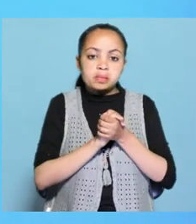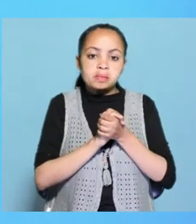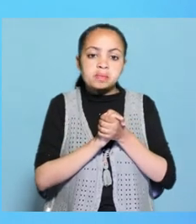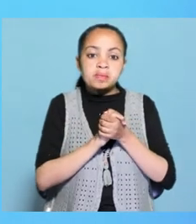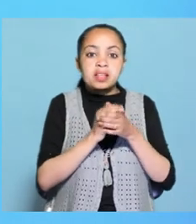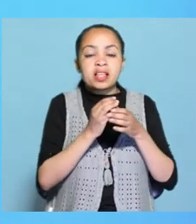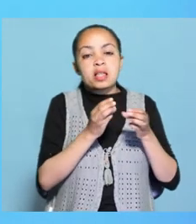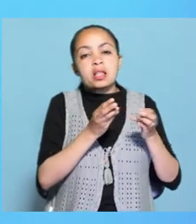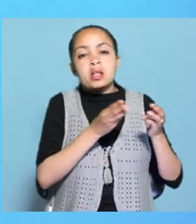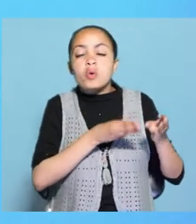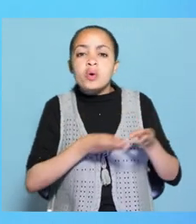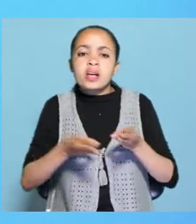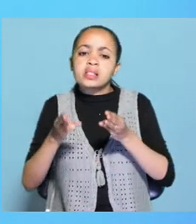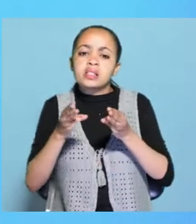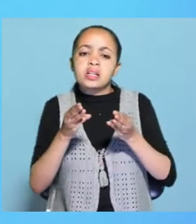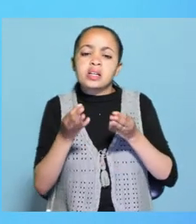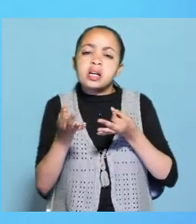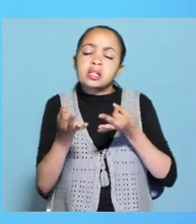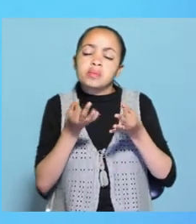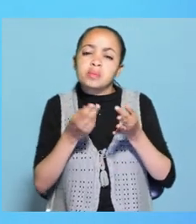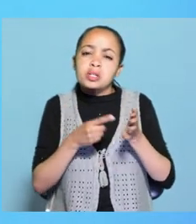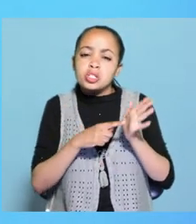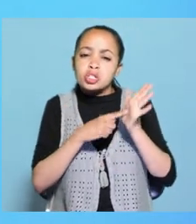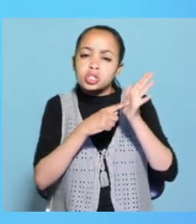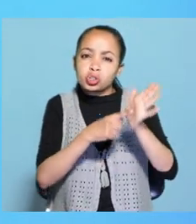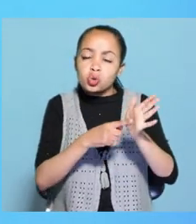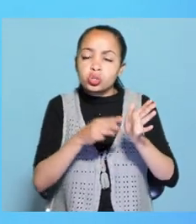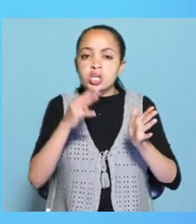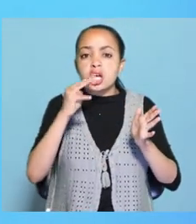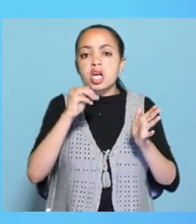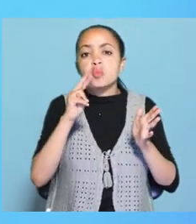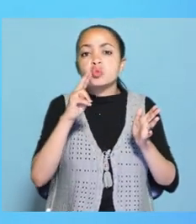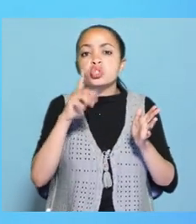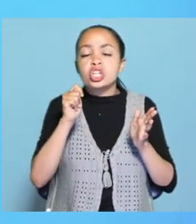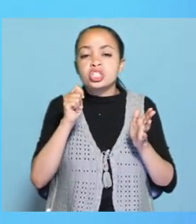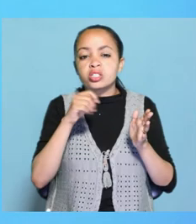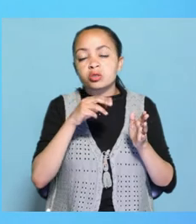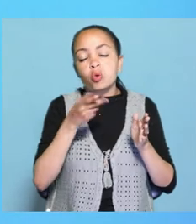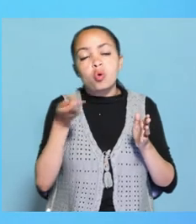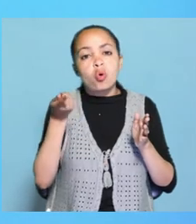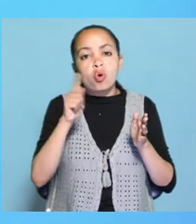expressed. The way their genetic material expressed shows a mutation or variability.